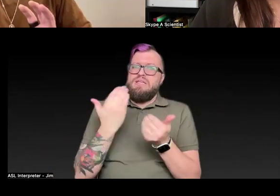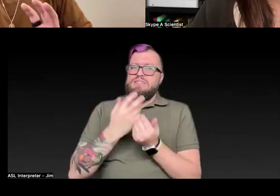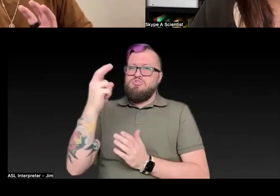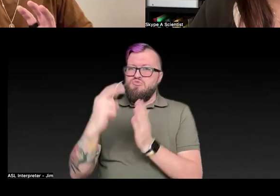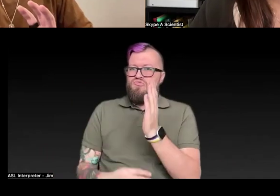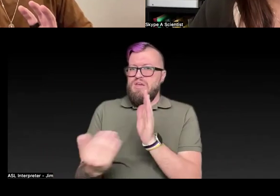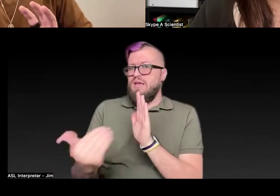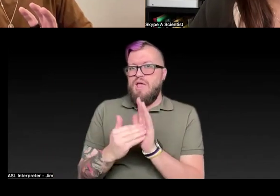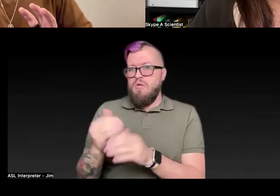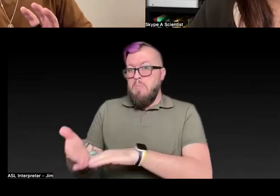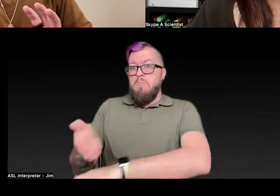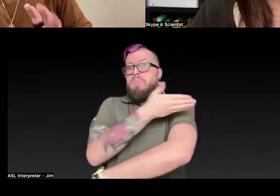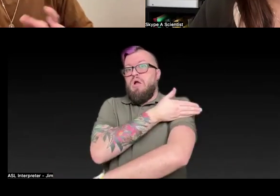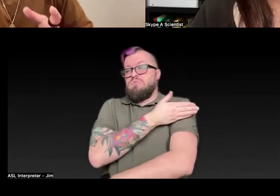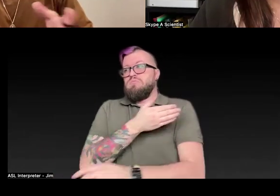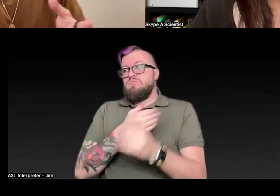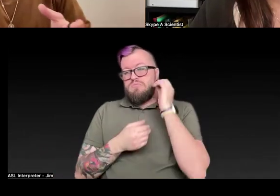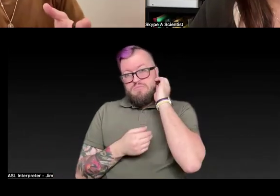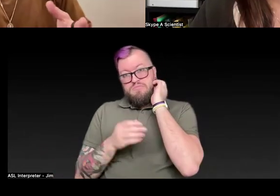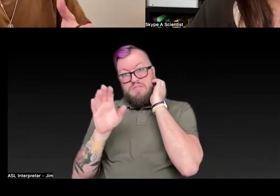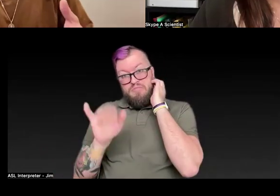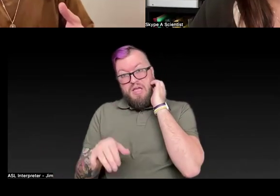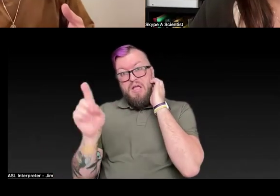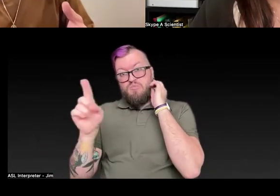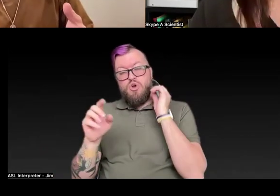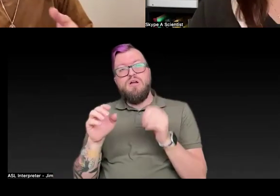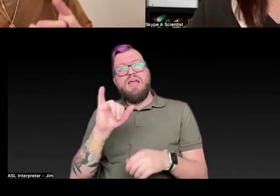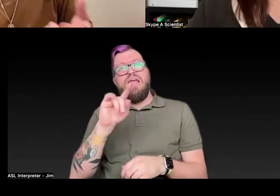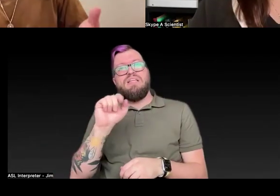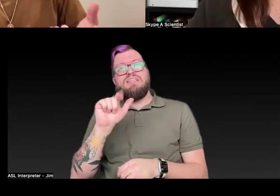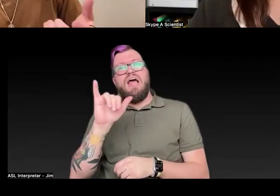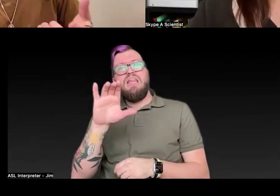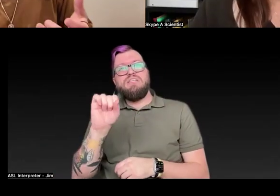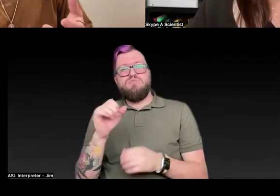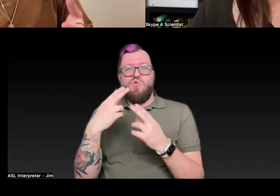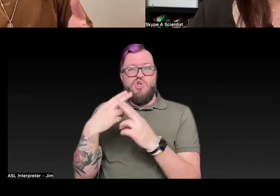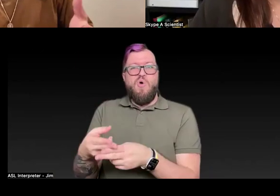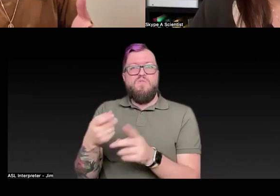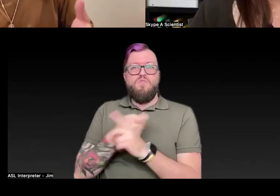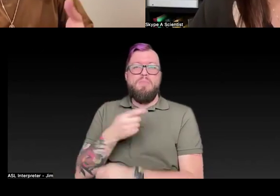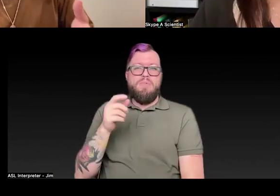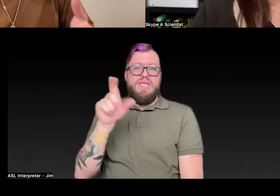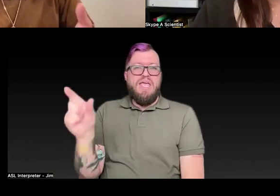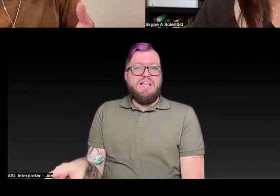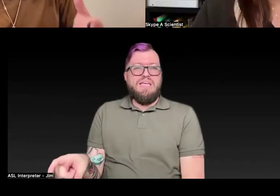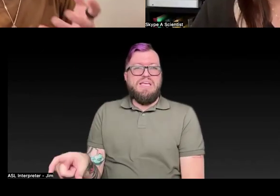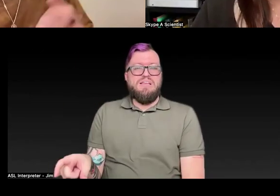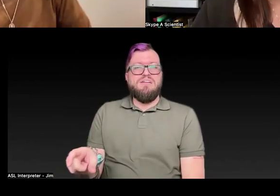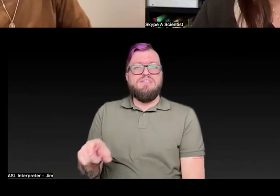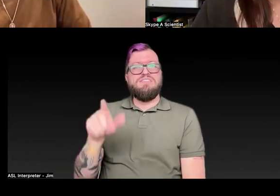read. And which is where we get italics now. We call it italics because it's from Italy. It's an Italian